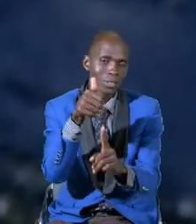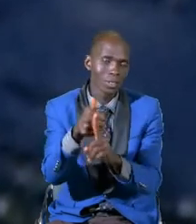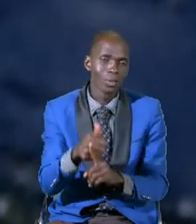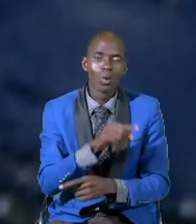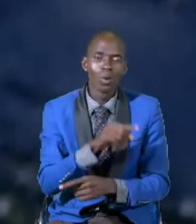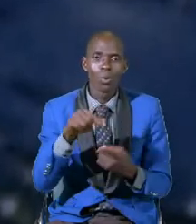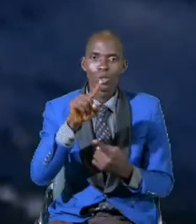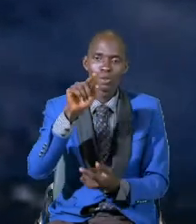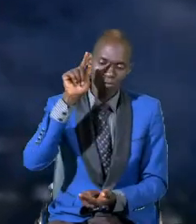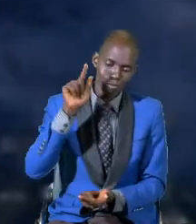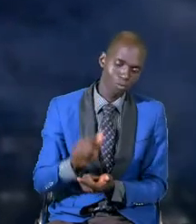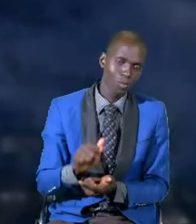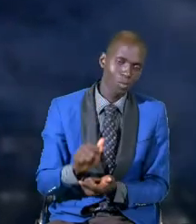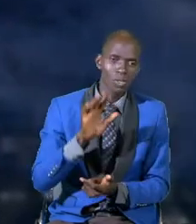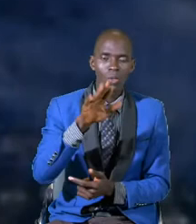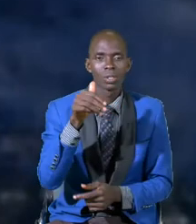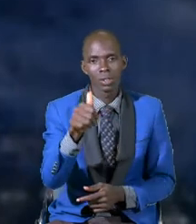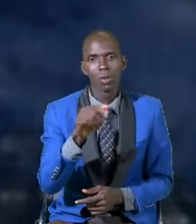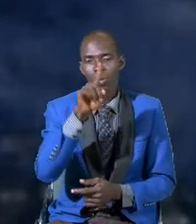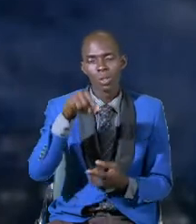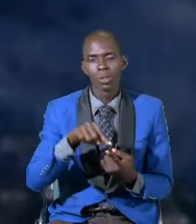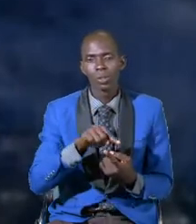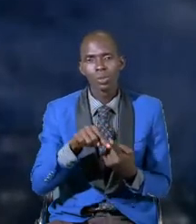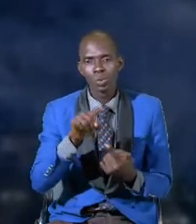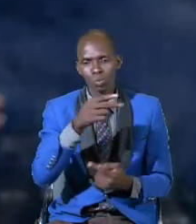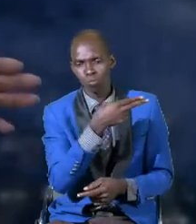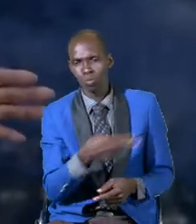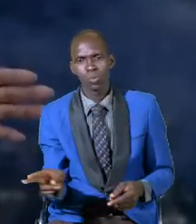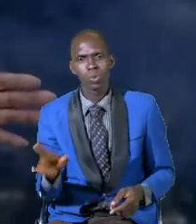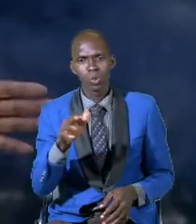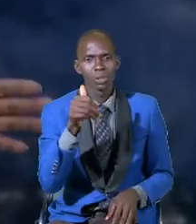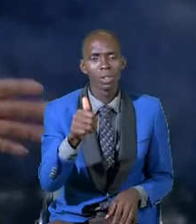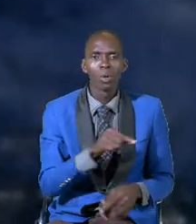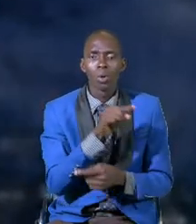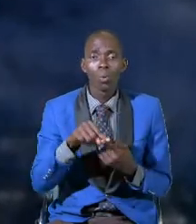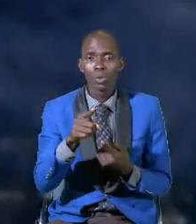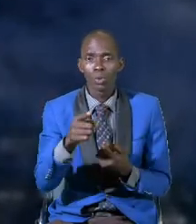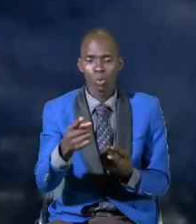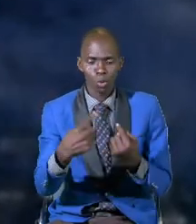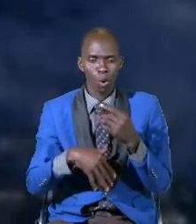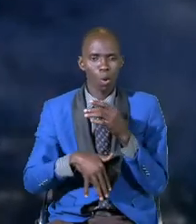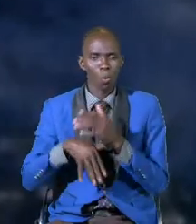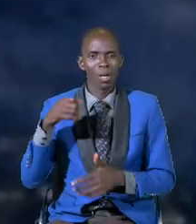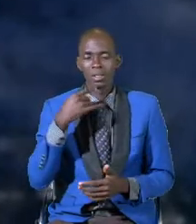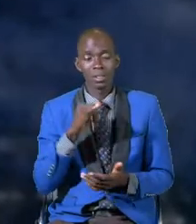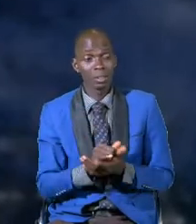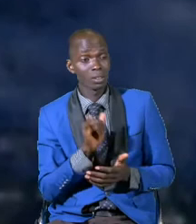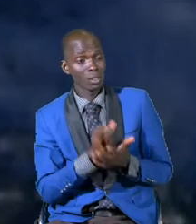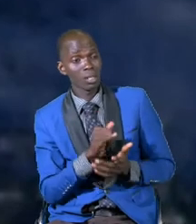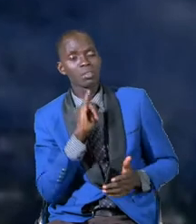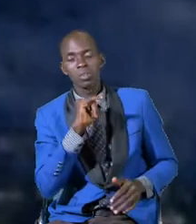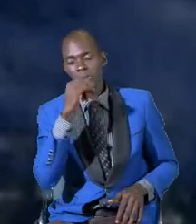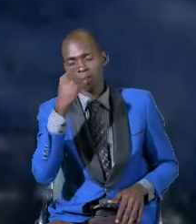yourself, when you belittle yourself, when you cop out and you say, that's not meant for me, that's the